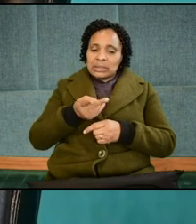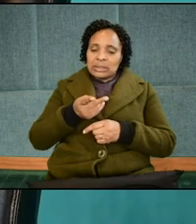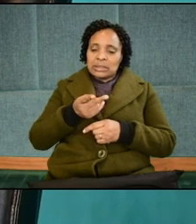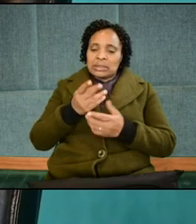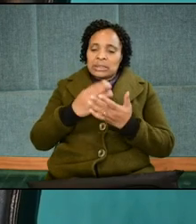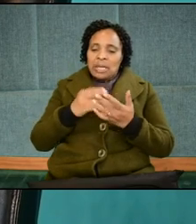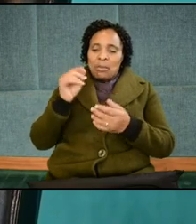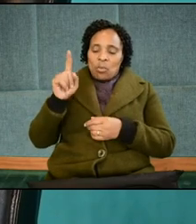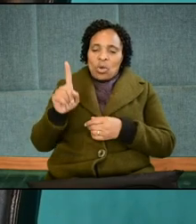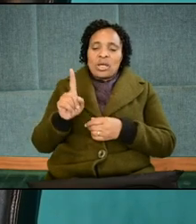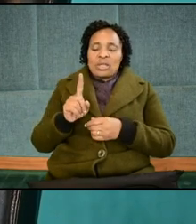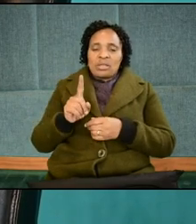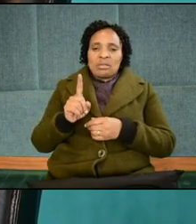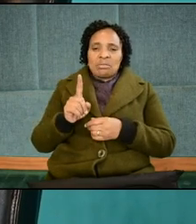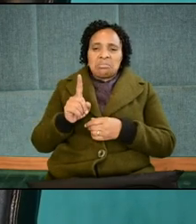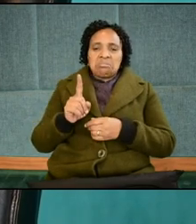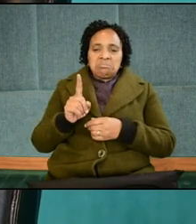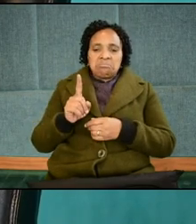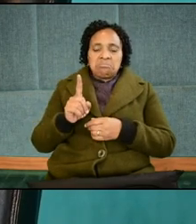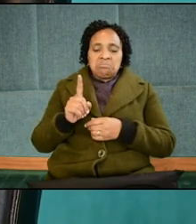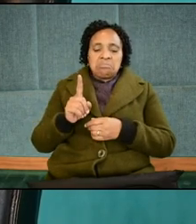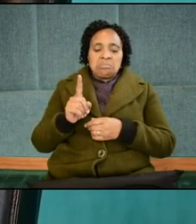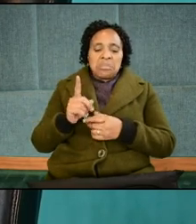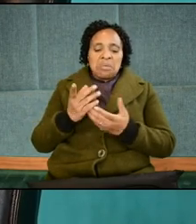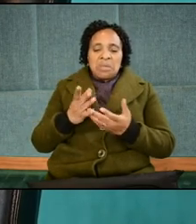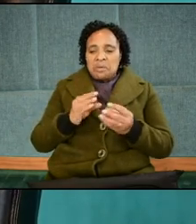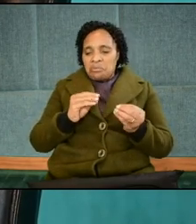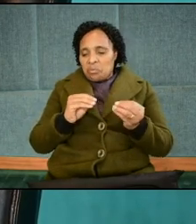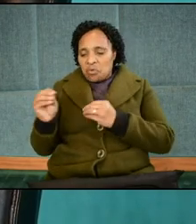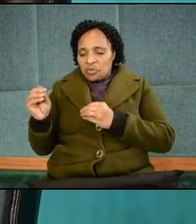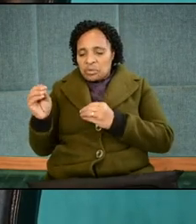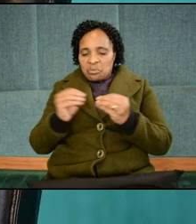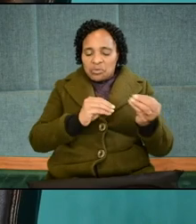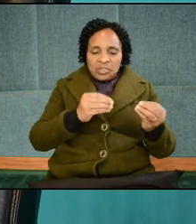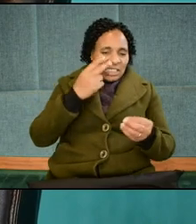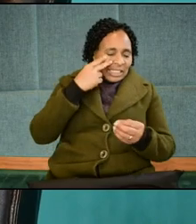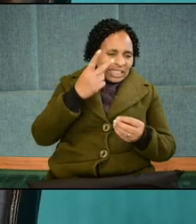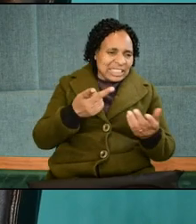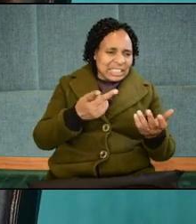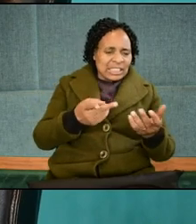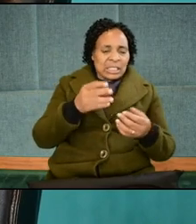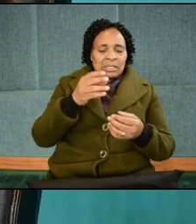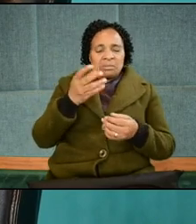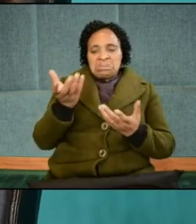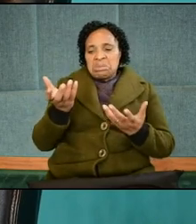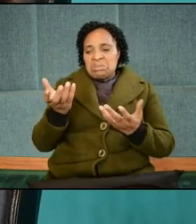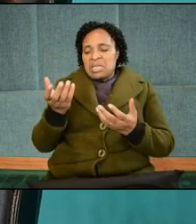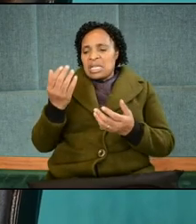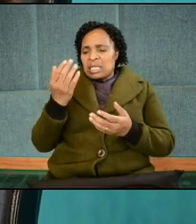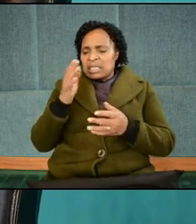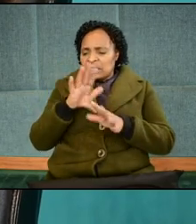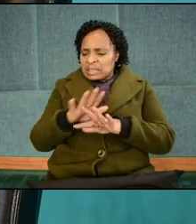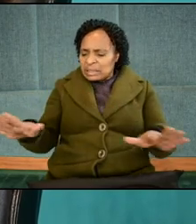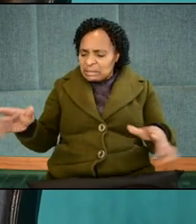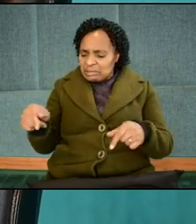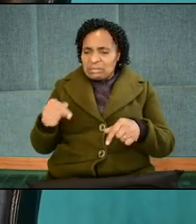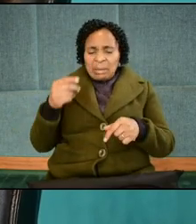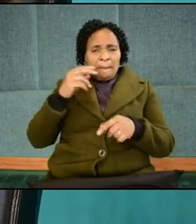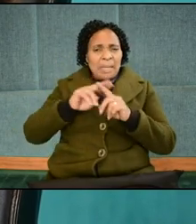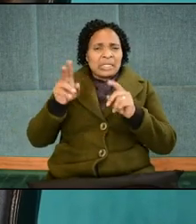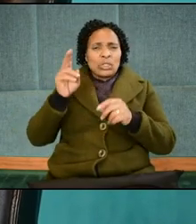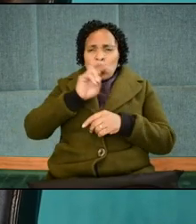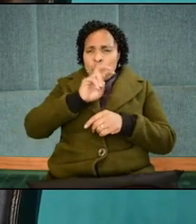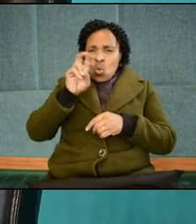someone fetched it off the bowl, or she'll see one or two crumbs left on the surface. But she'll really need to look